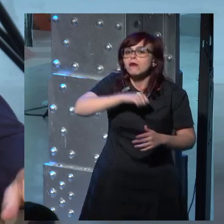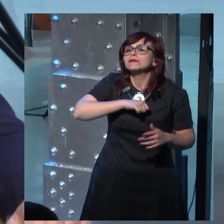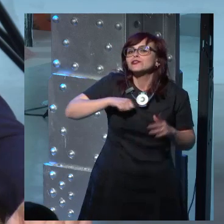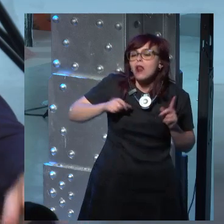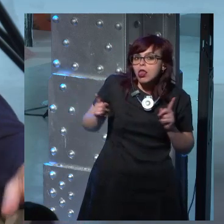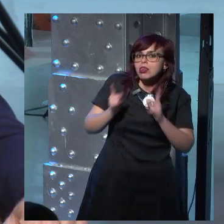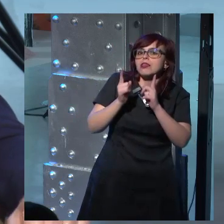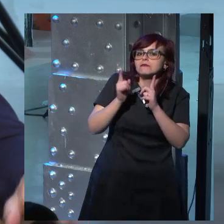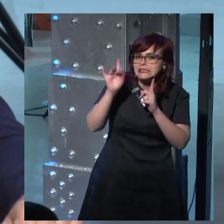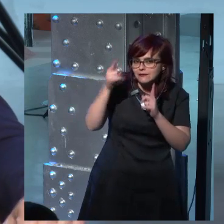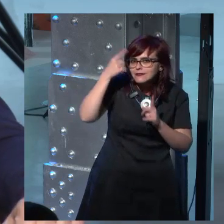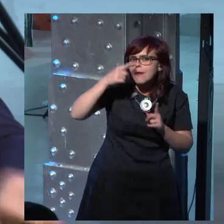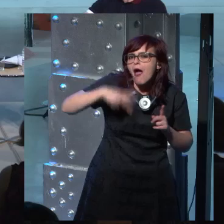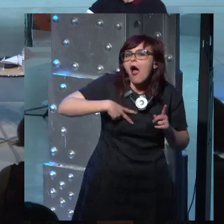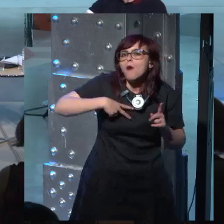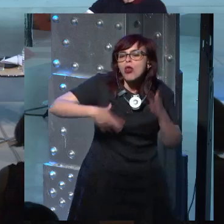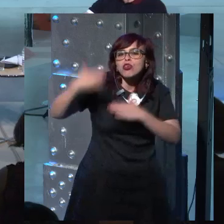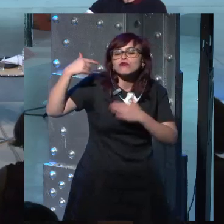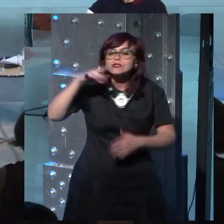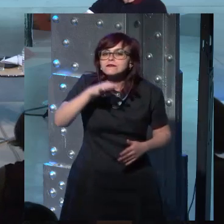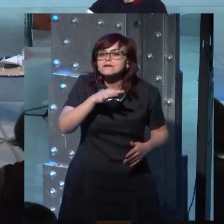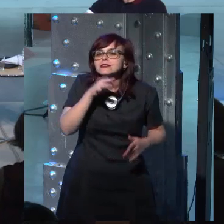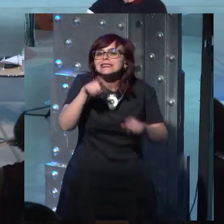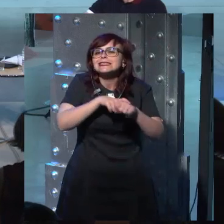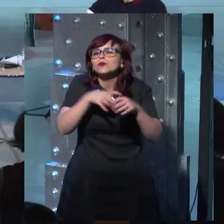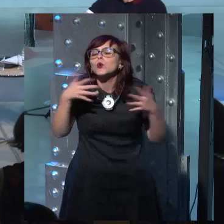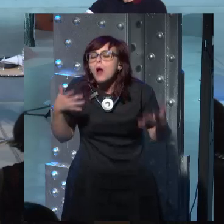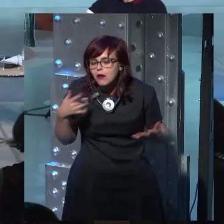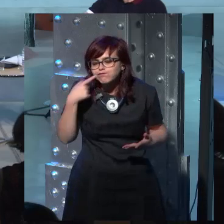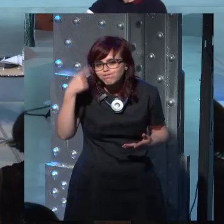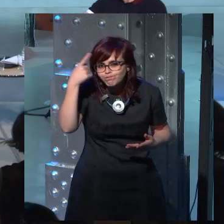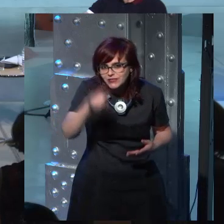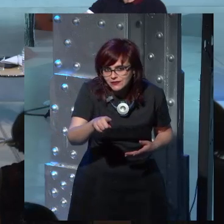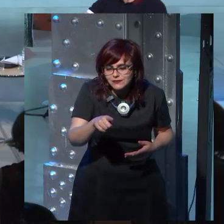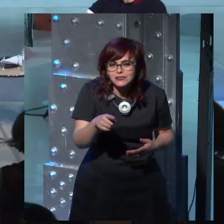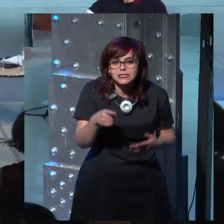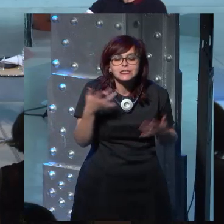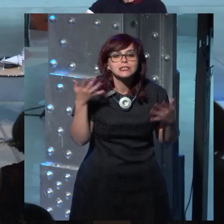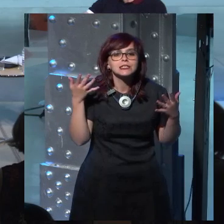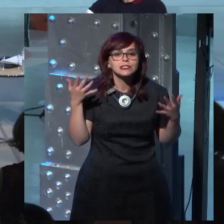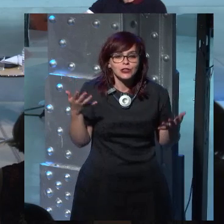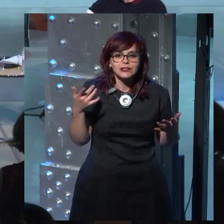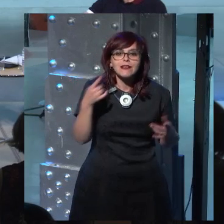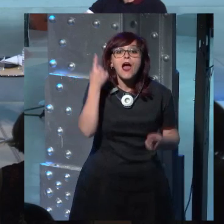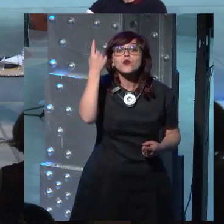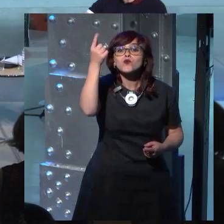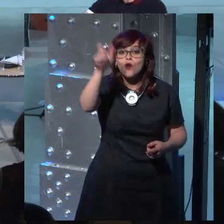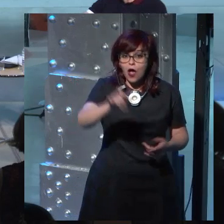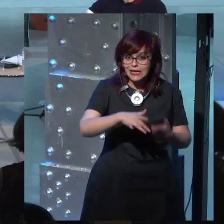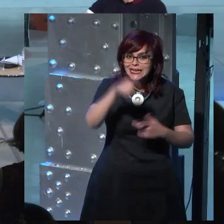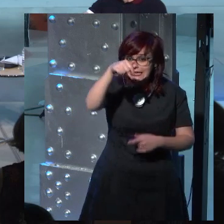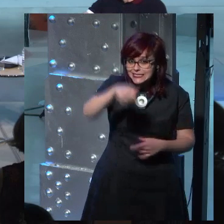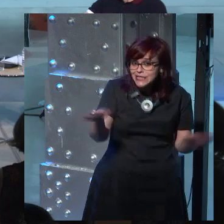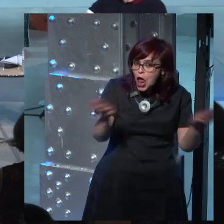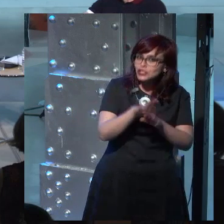lawyer Saul was. Yes. And there's one I wanted to meet that you could see tonight on Movistar Plus. Oh, yeah. Yeah,